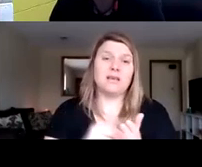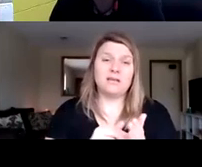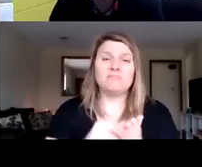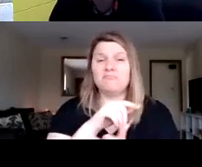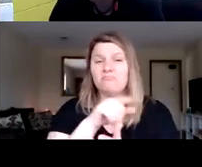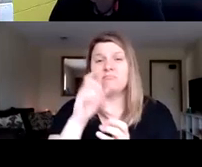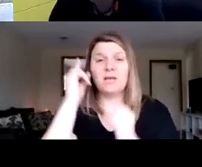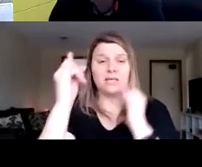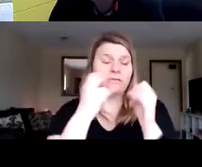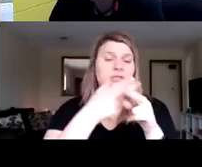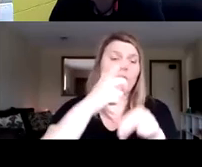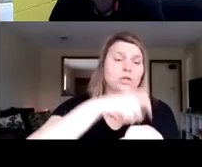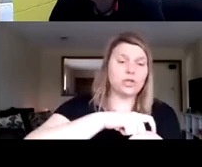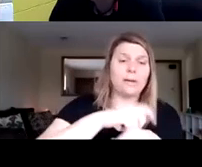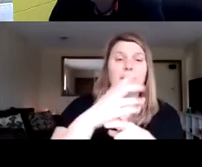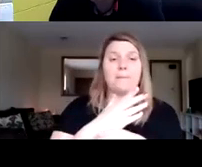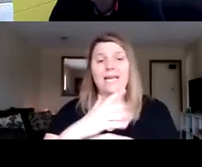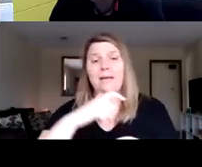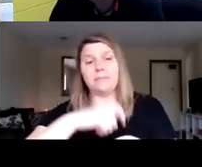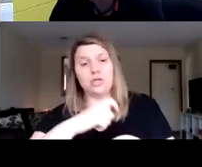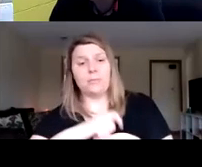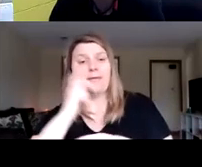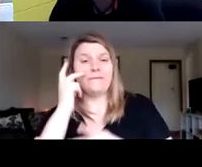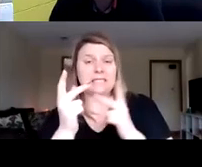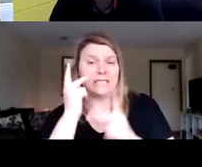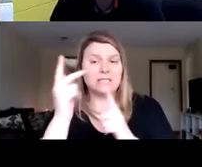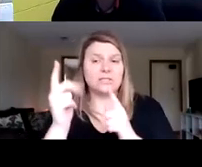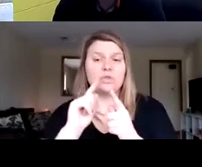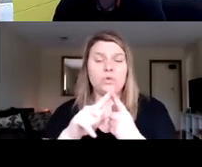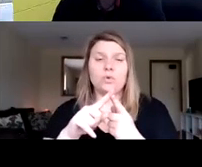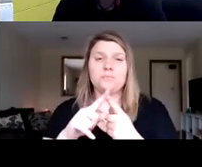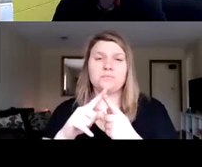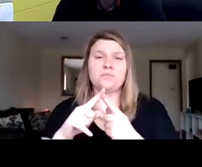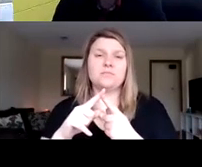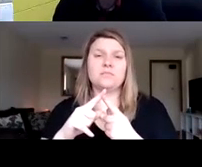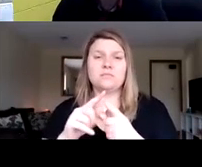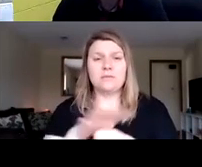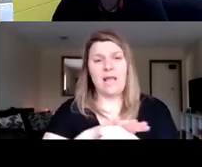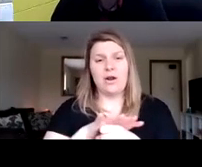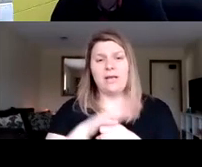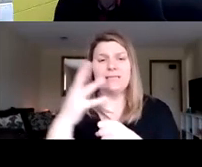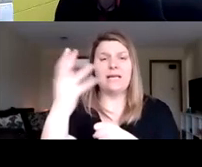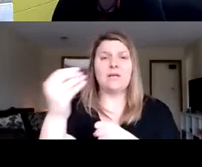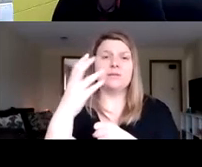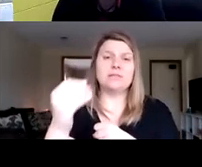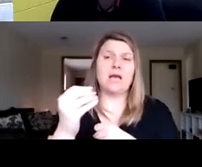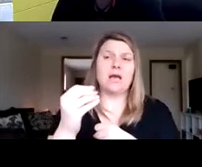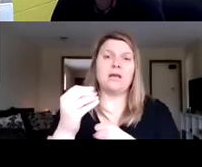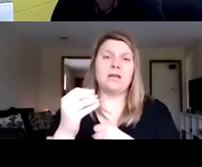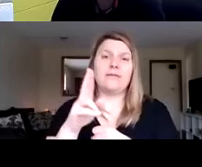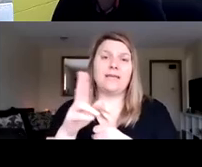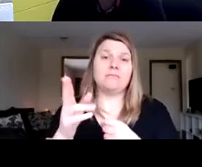of short-term, medium-term, long-term visits to areas outside of our own